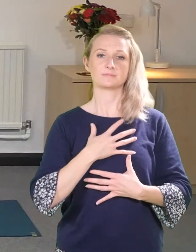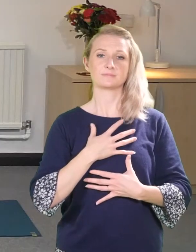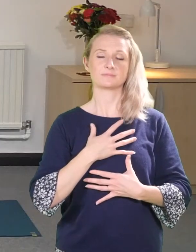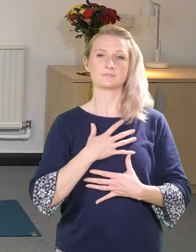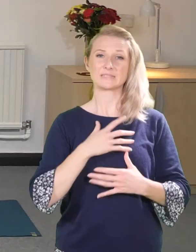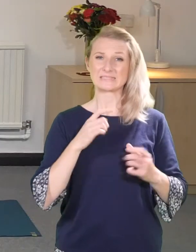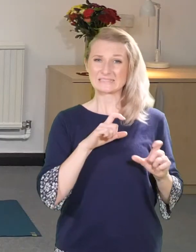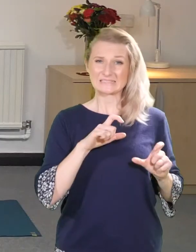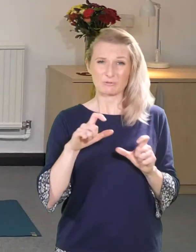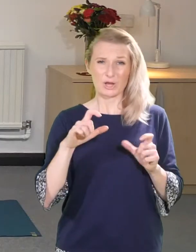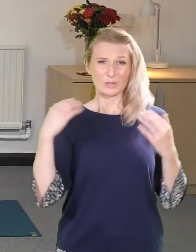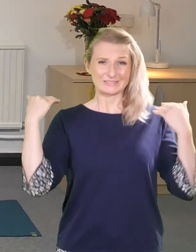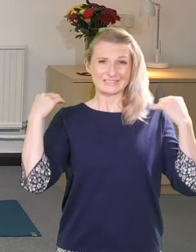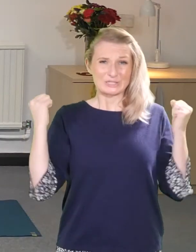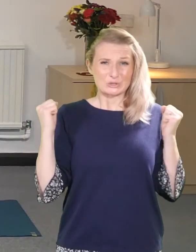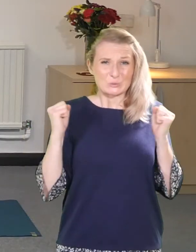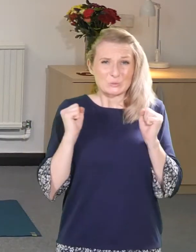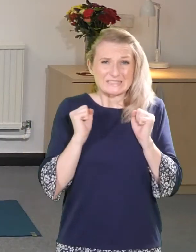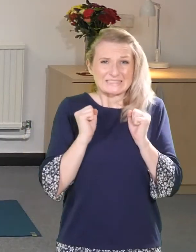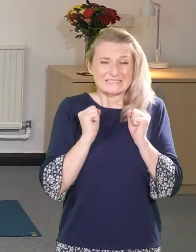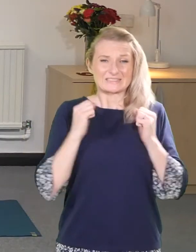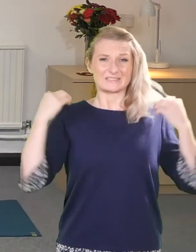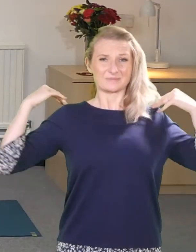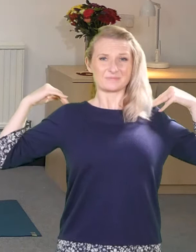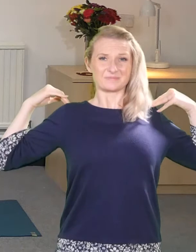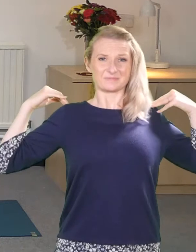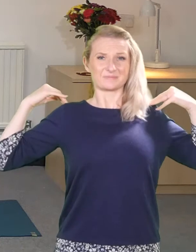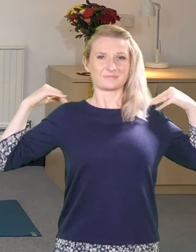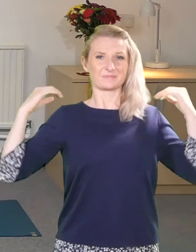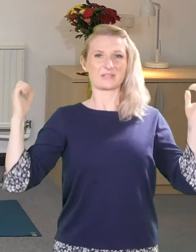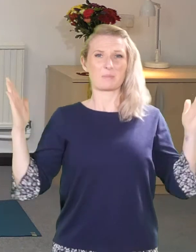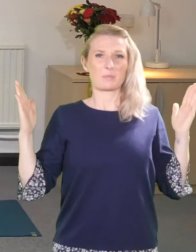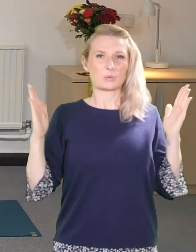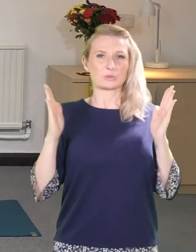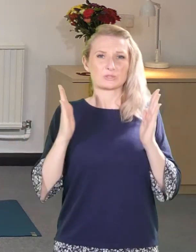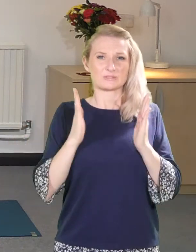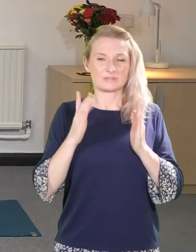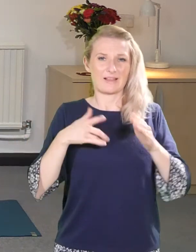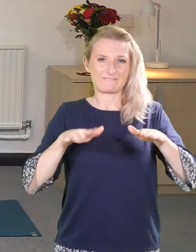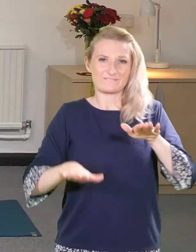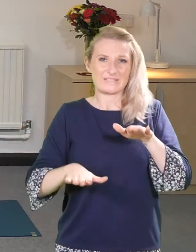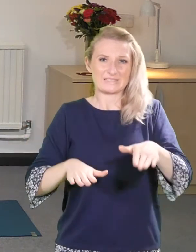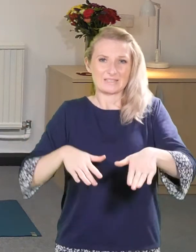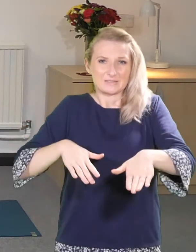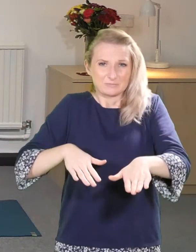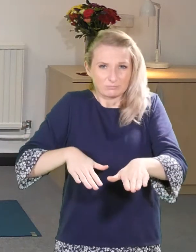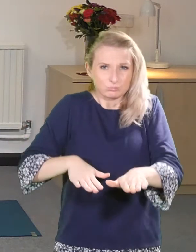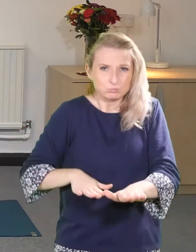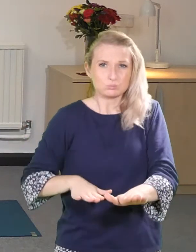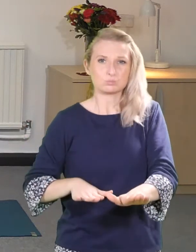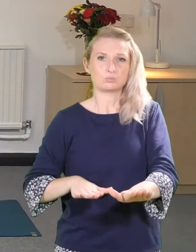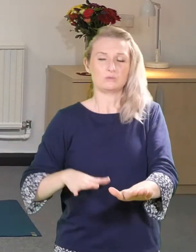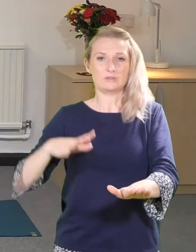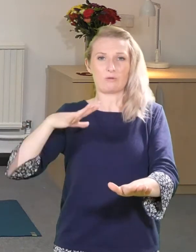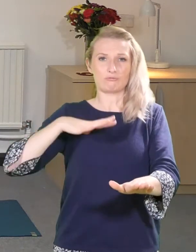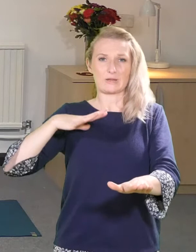Keep squeezing your shoulder blades together and keep pressing down through your feet as we get ready to move into a forward bend, into the humble